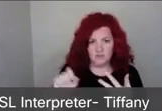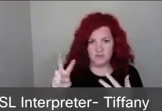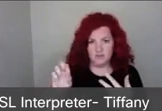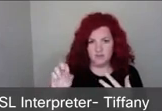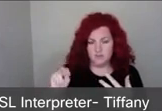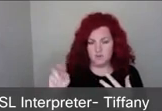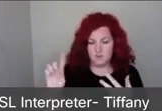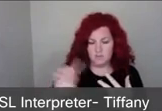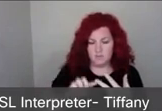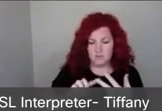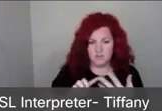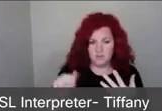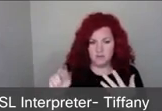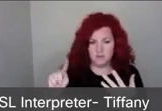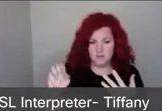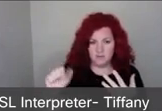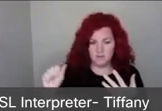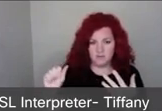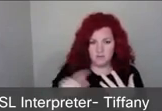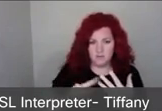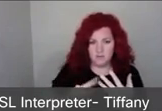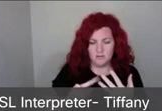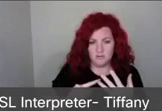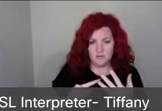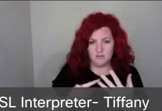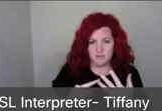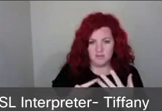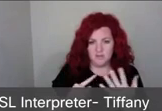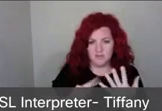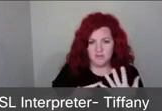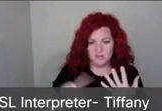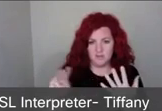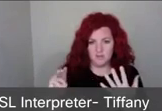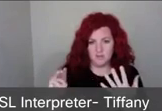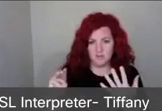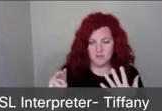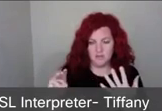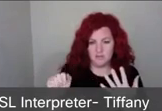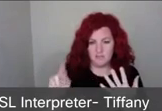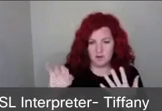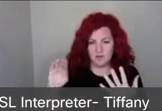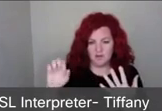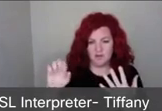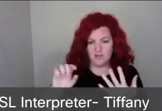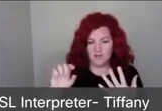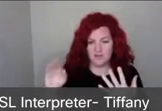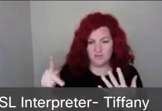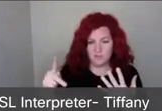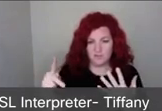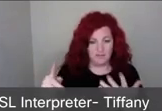Dominguez, Annette Alvarez Valencia, and Maribel Ponce.